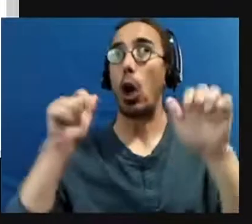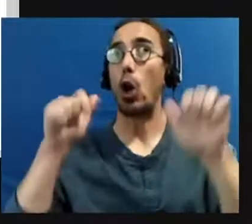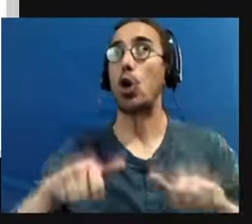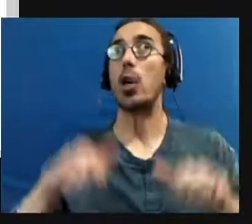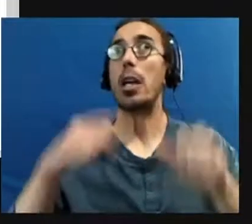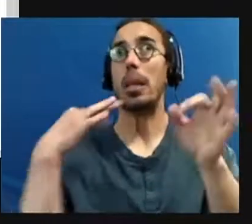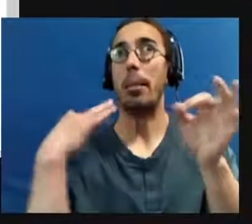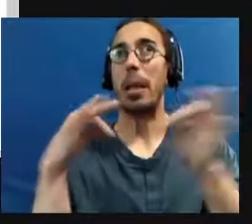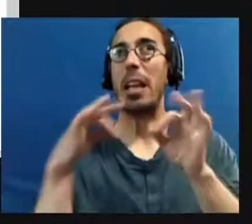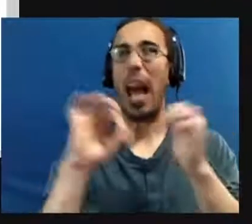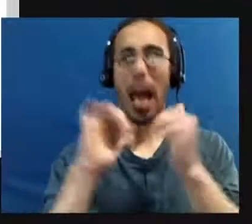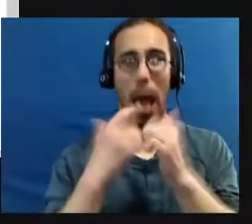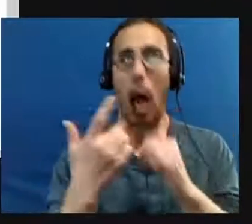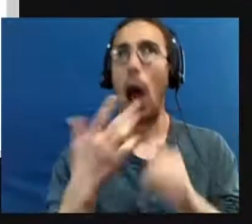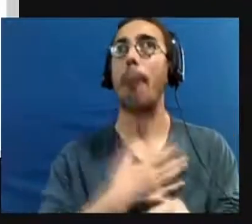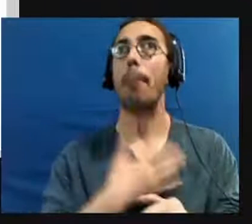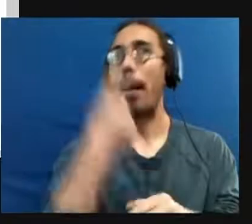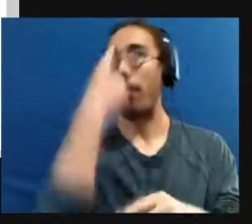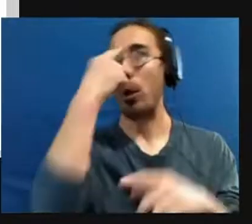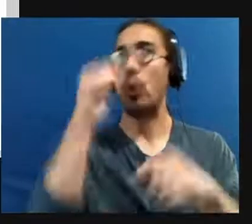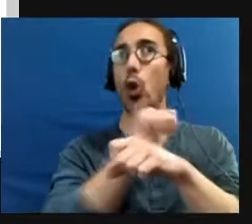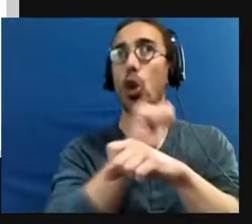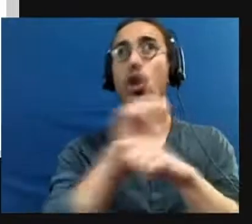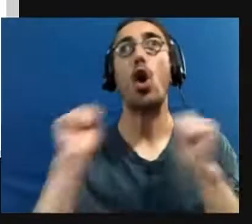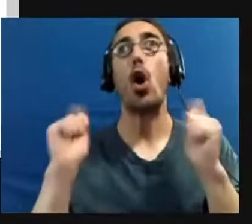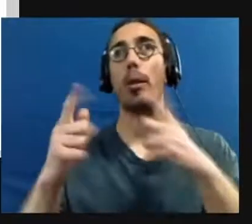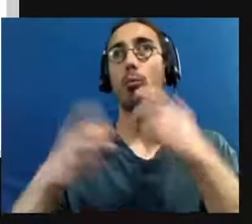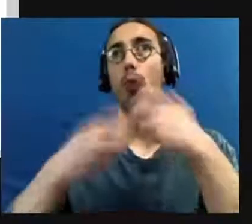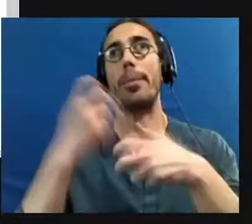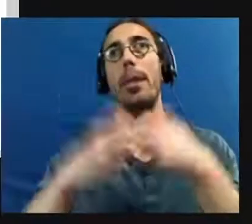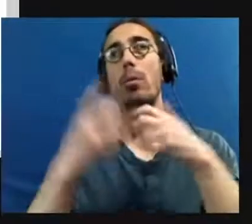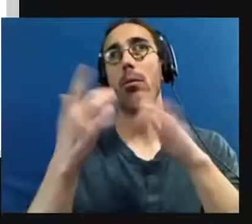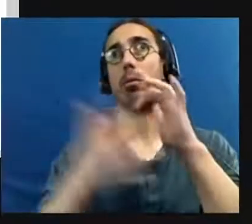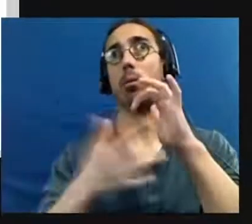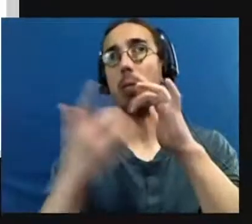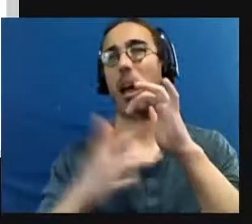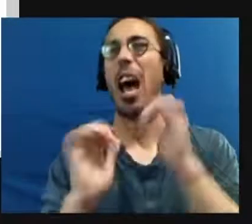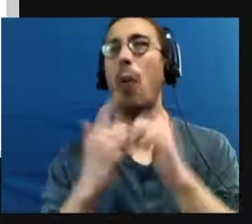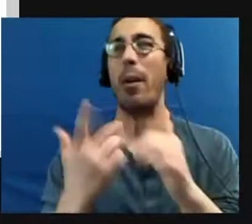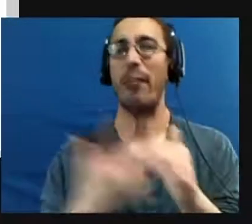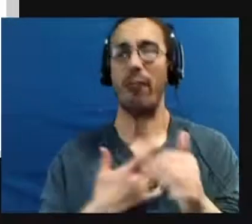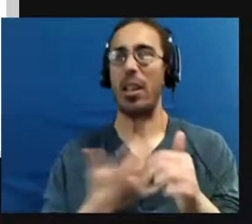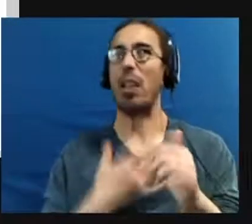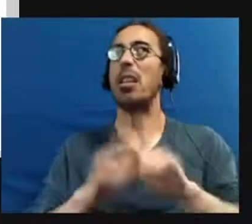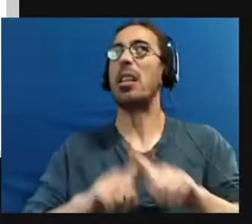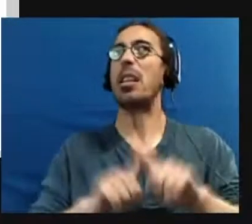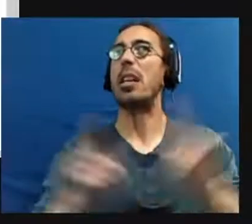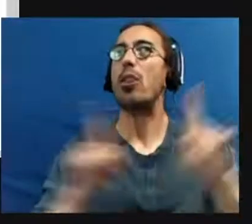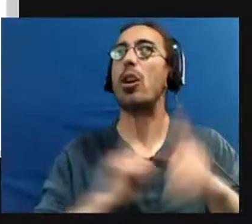that I was having, or the way I always felt kind of different, until I was like 26 years old.